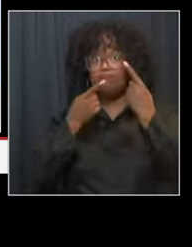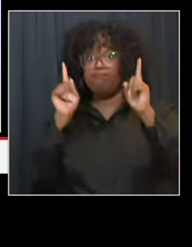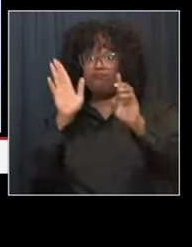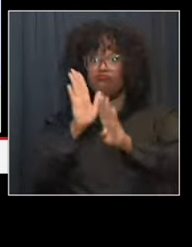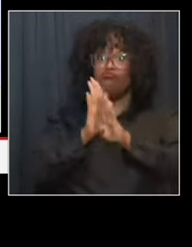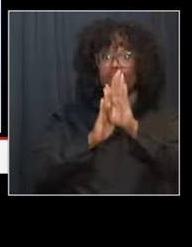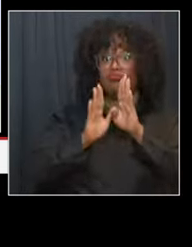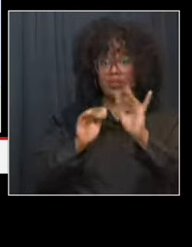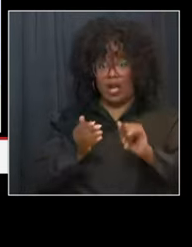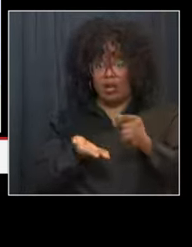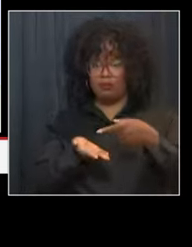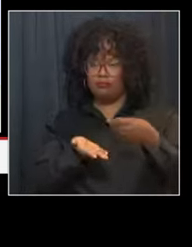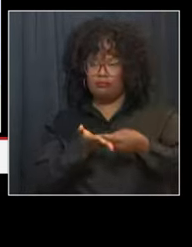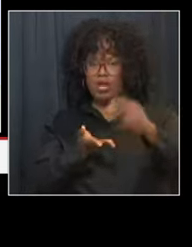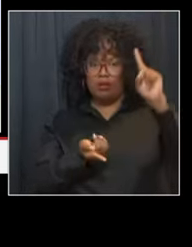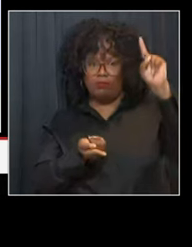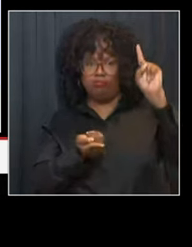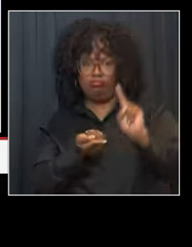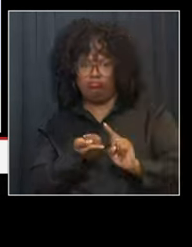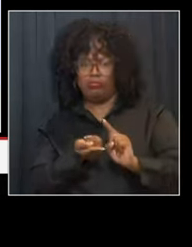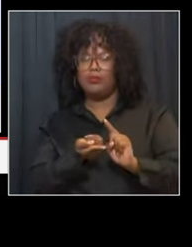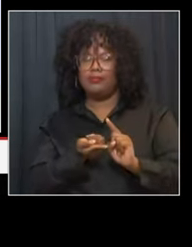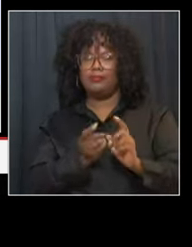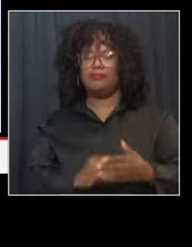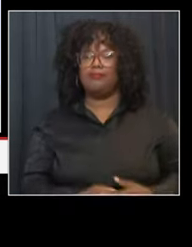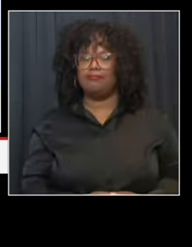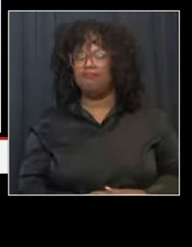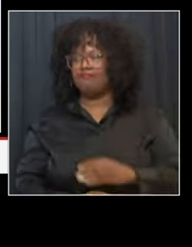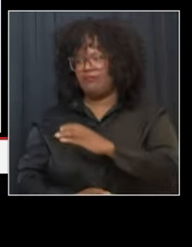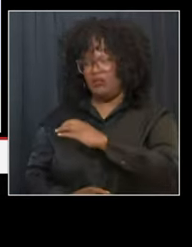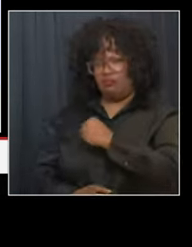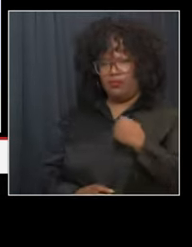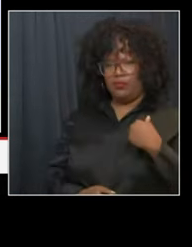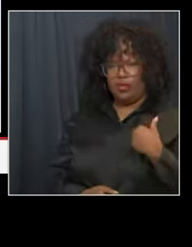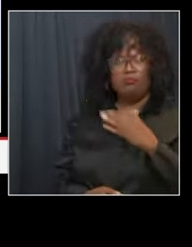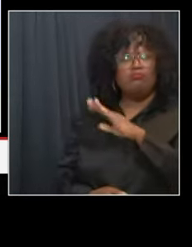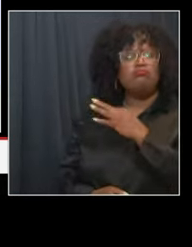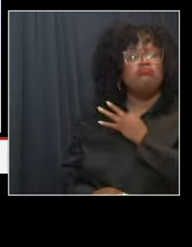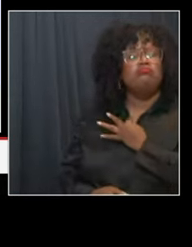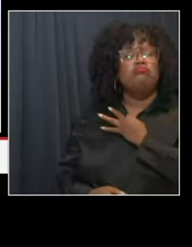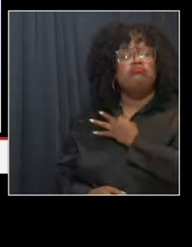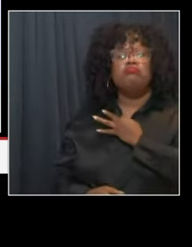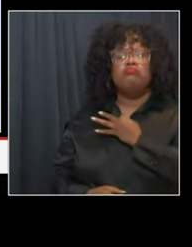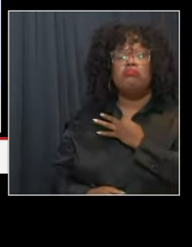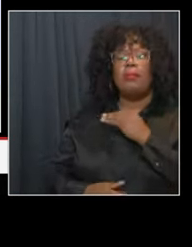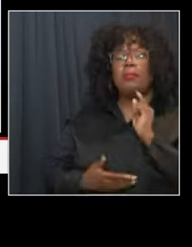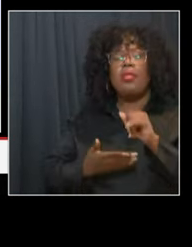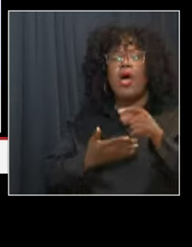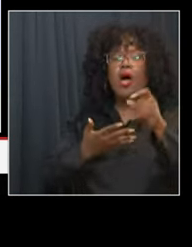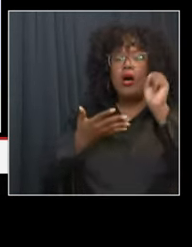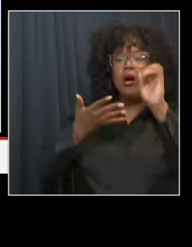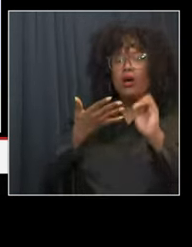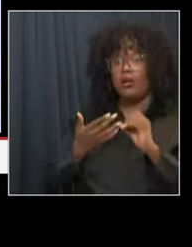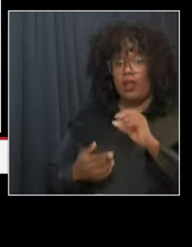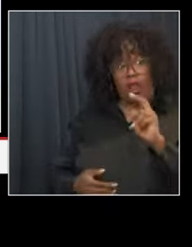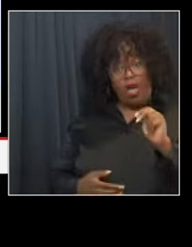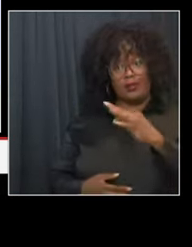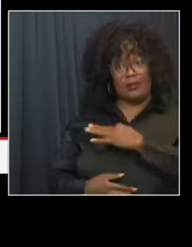get an understanding of the non-personnel reductions? We will provide it through your